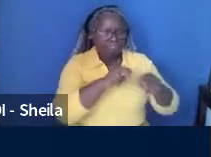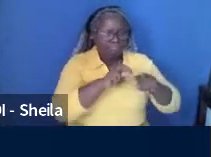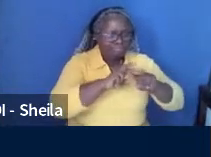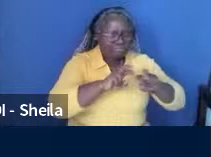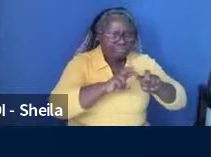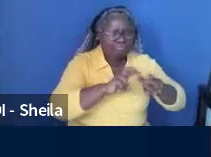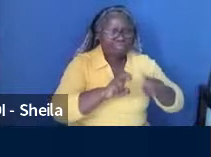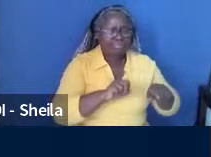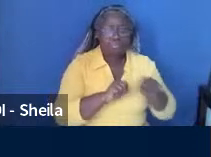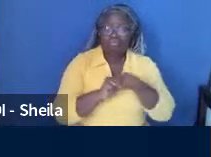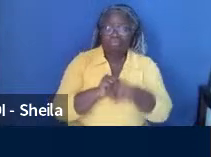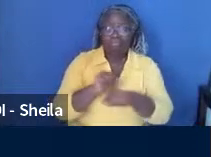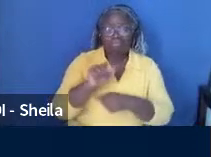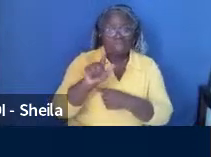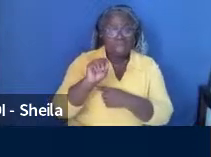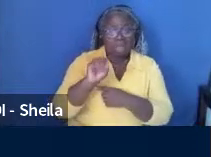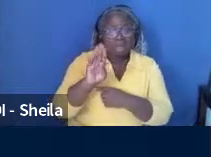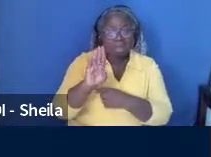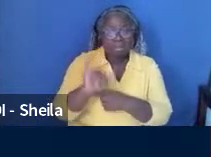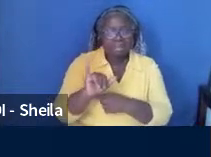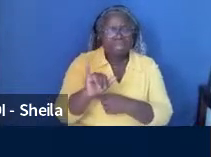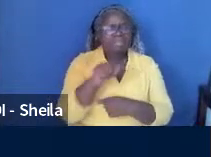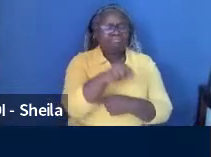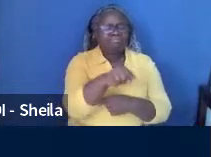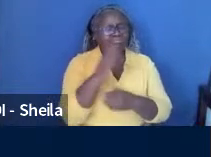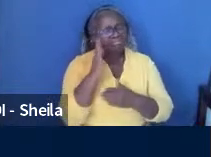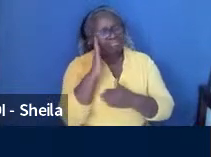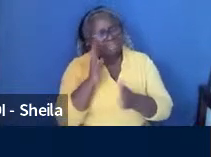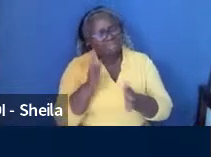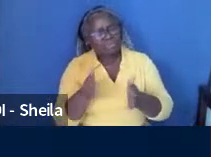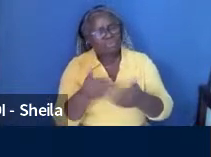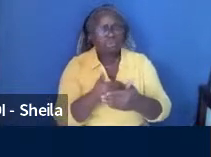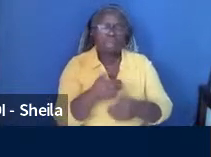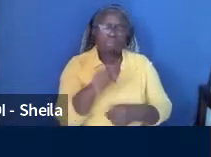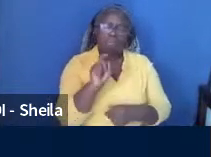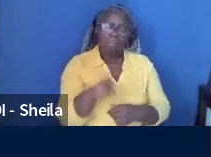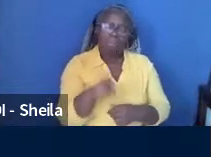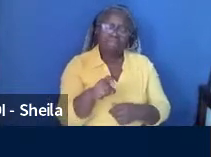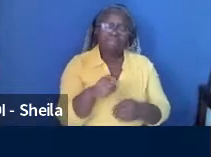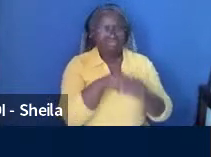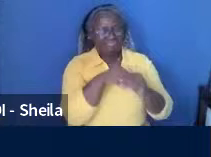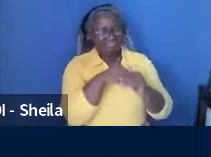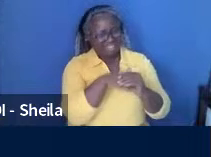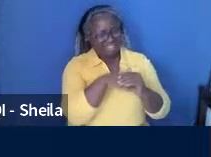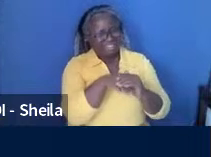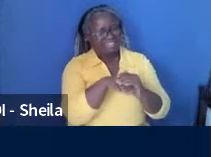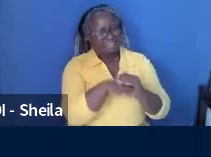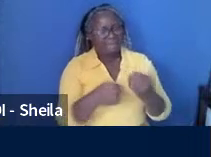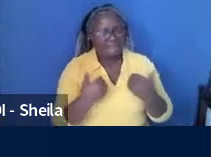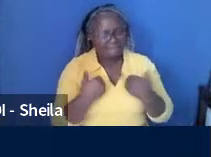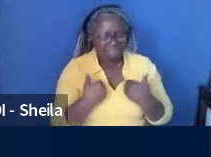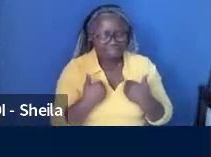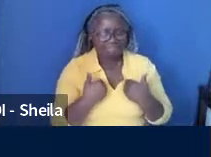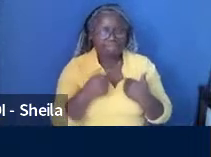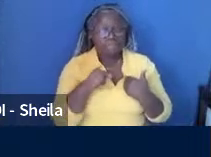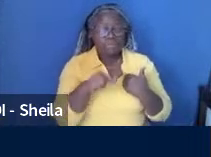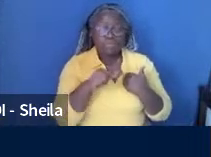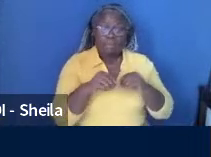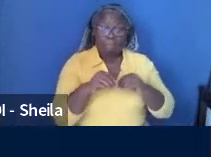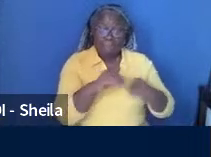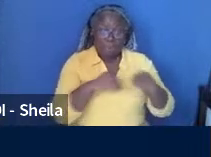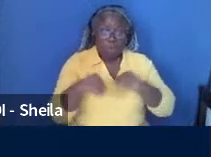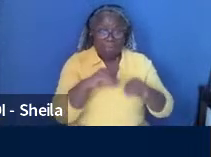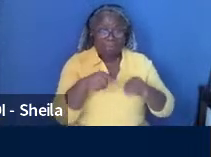needed in those bedrooms to facilitate somebody with a mobility impairment. Toilet and bathing rooms and service